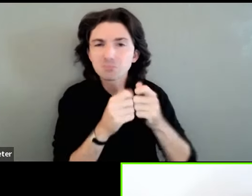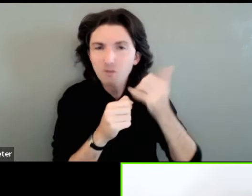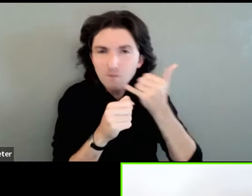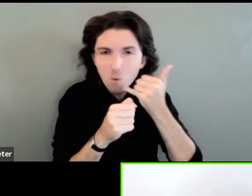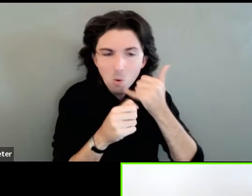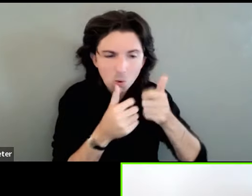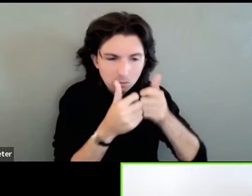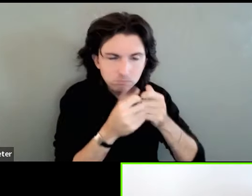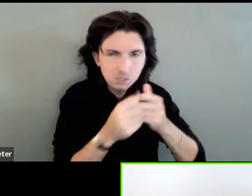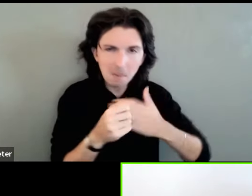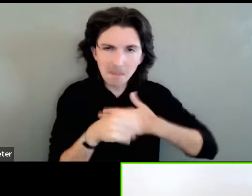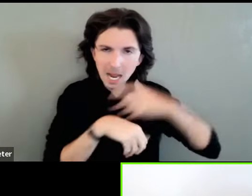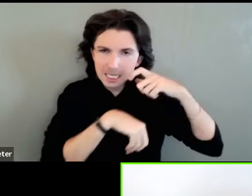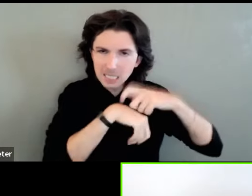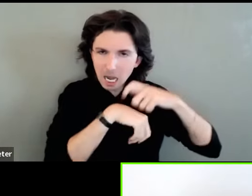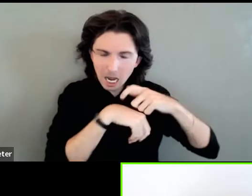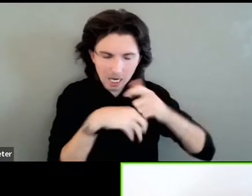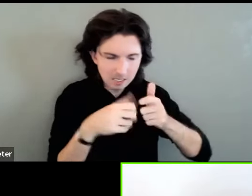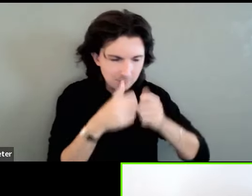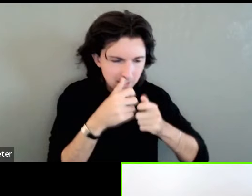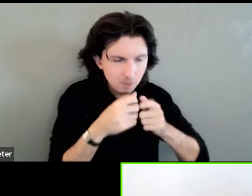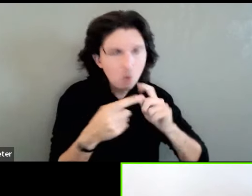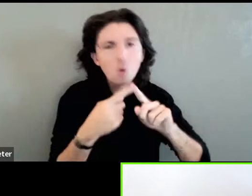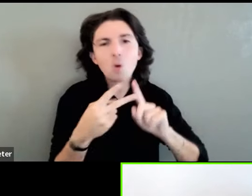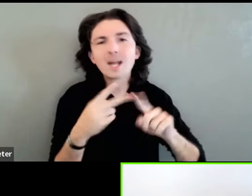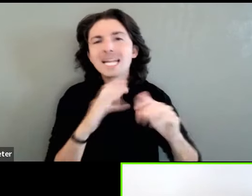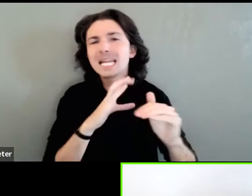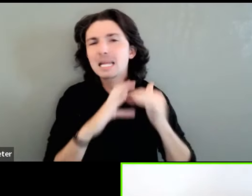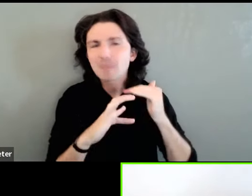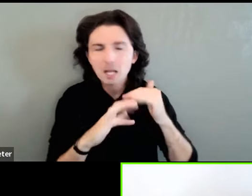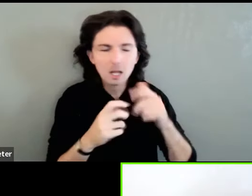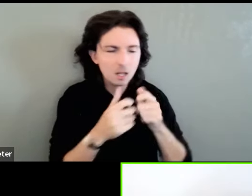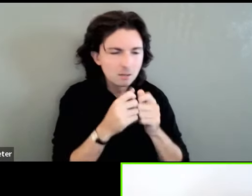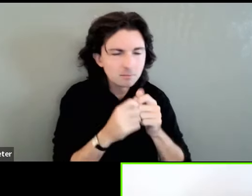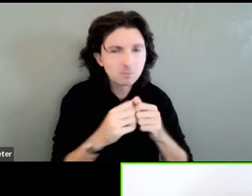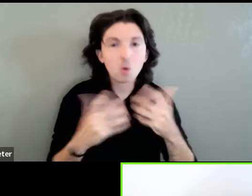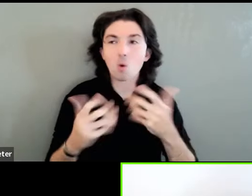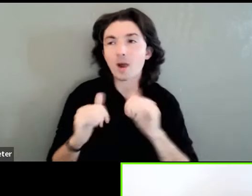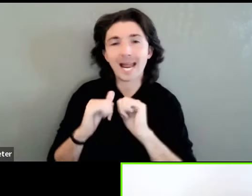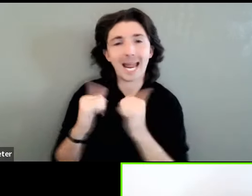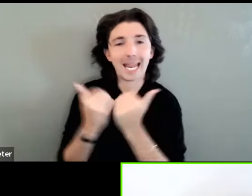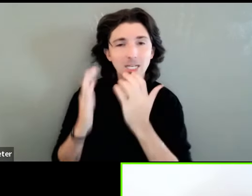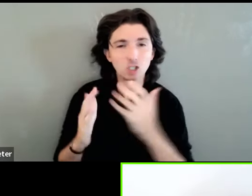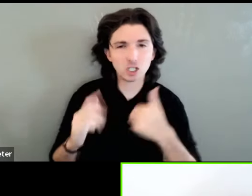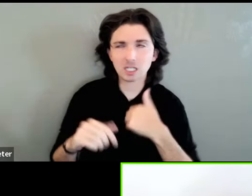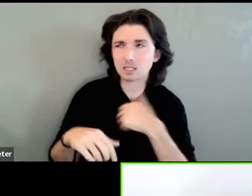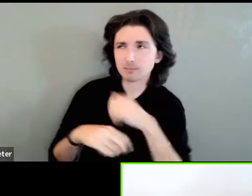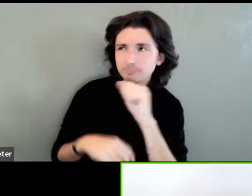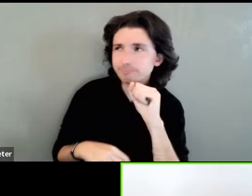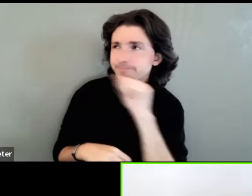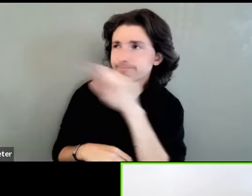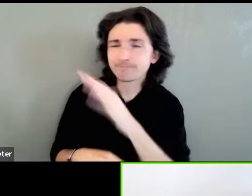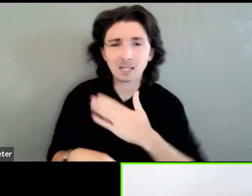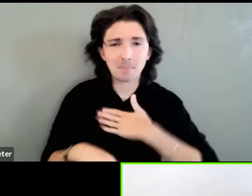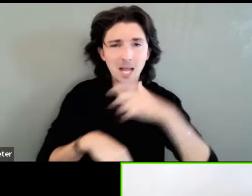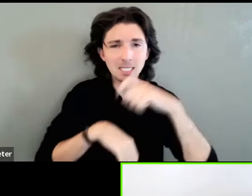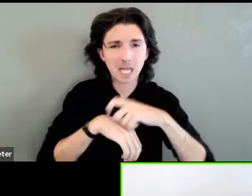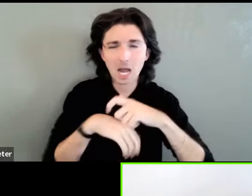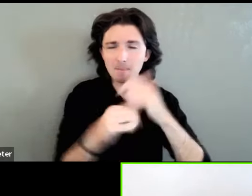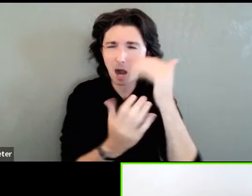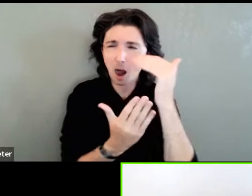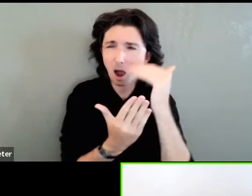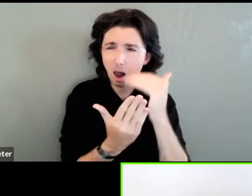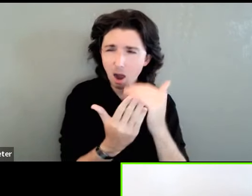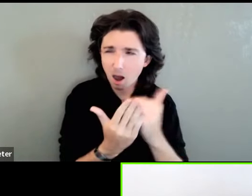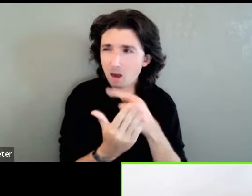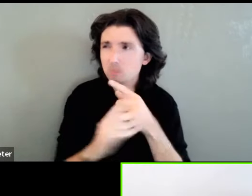it. Some performers will send themselves an email or send their agent an email or something like that just to keep a record of their times. That's always very helpful